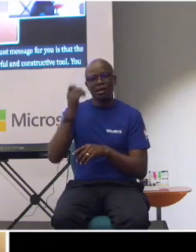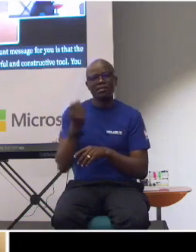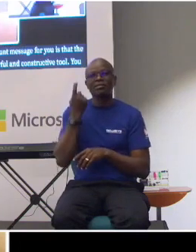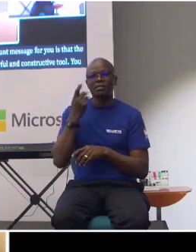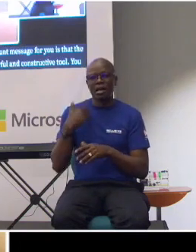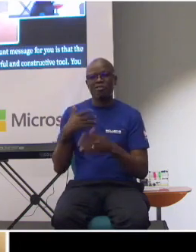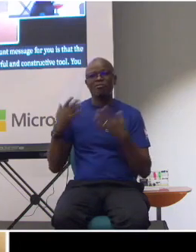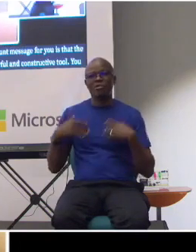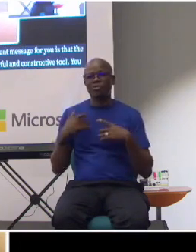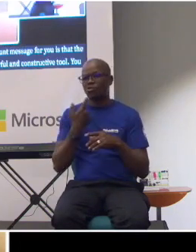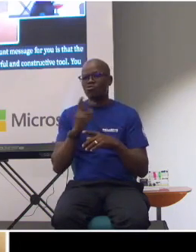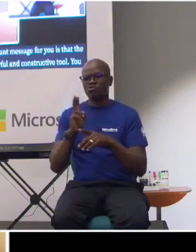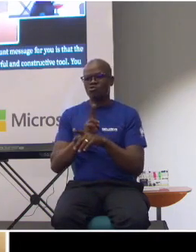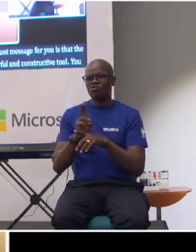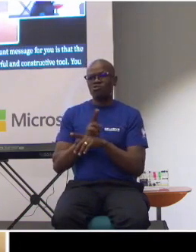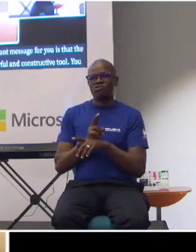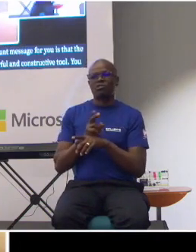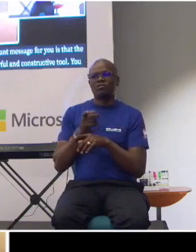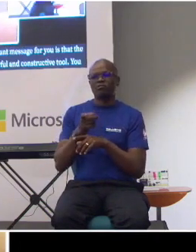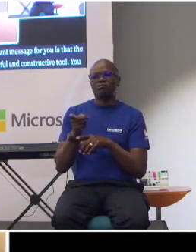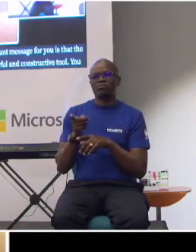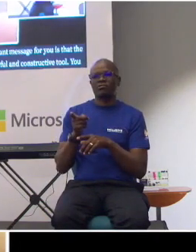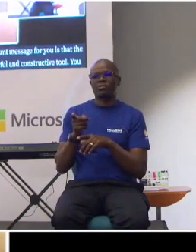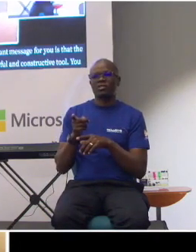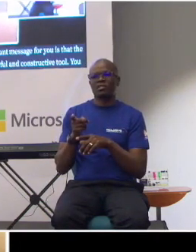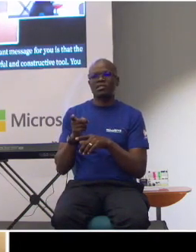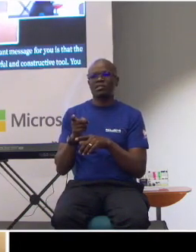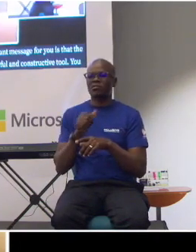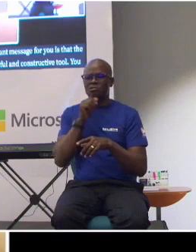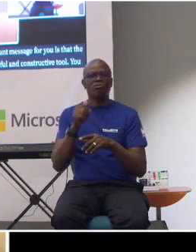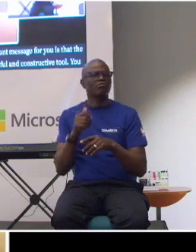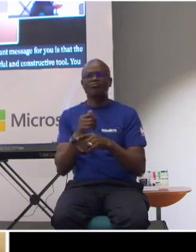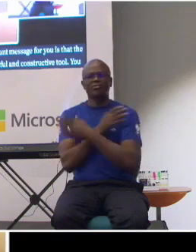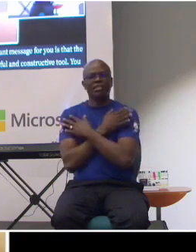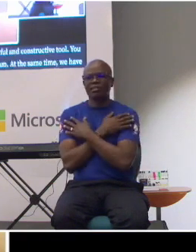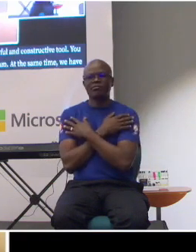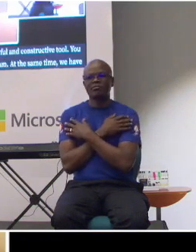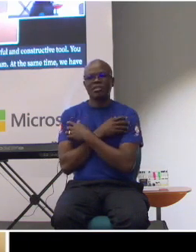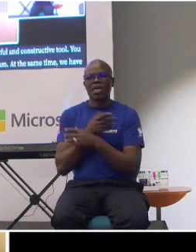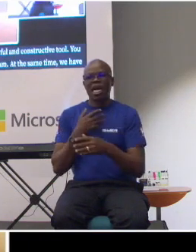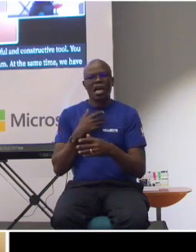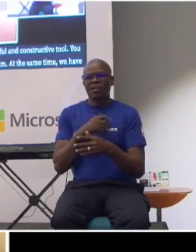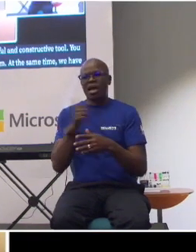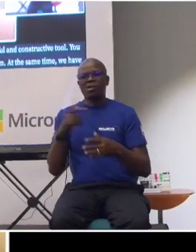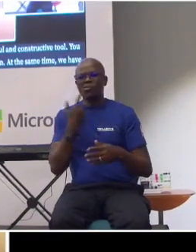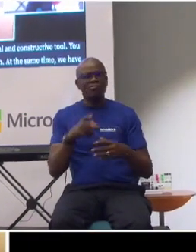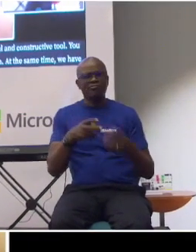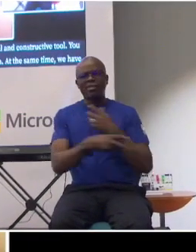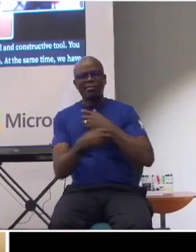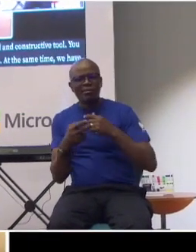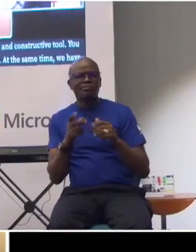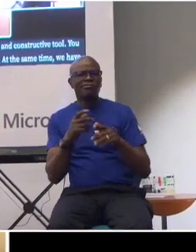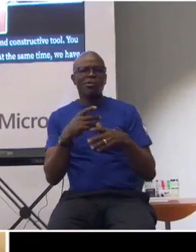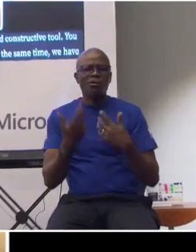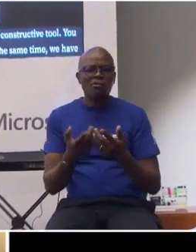with the diverse and not necessarily very friendly intent. and we have to hold them accountable for that